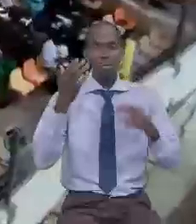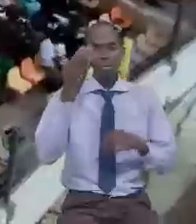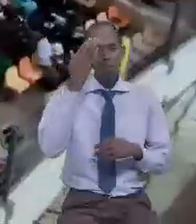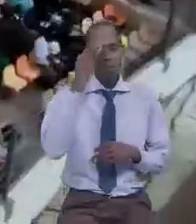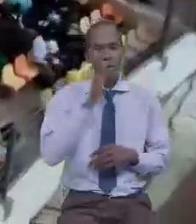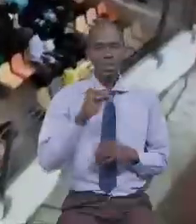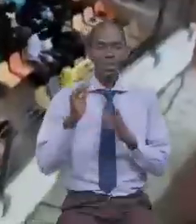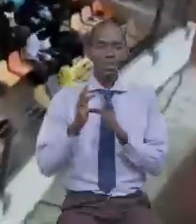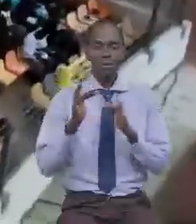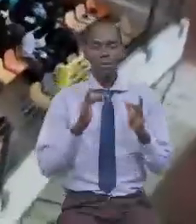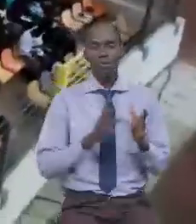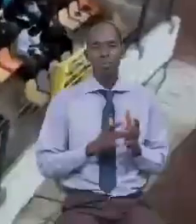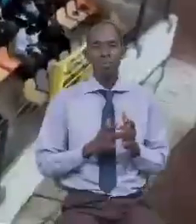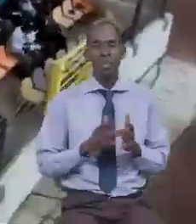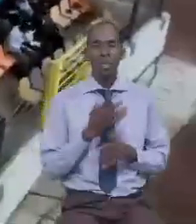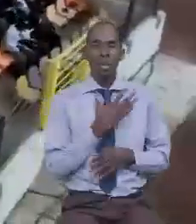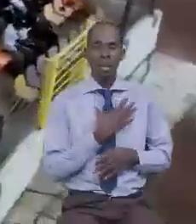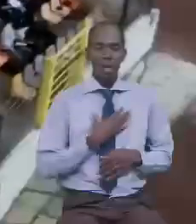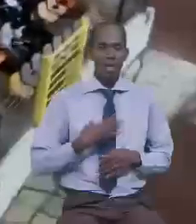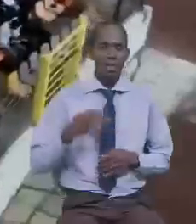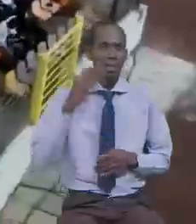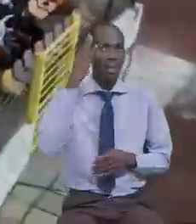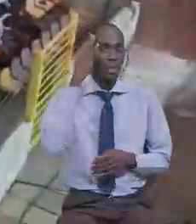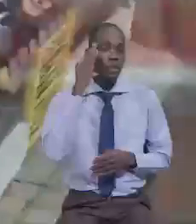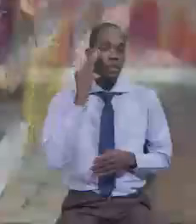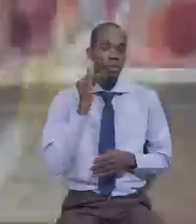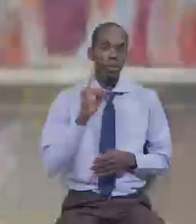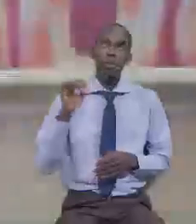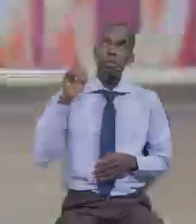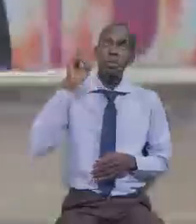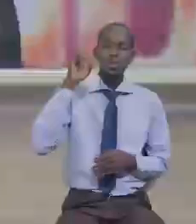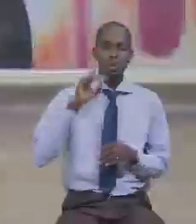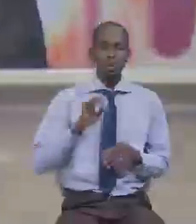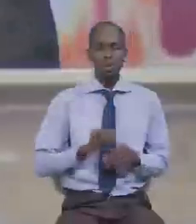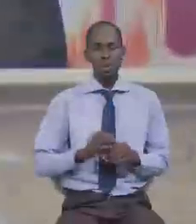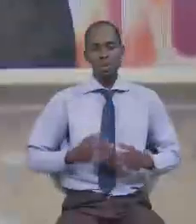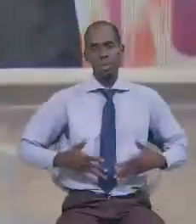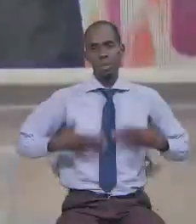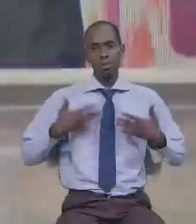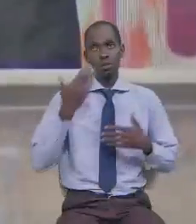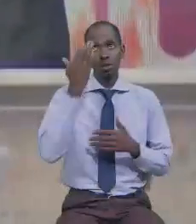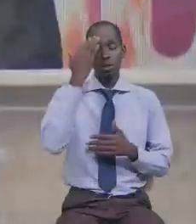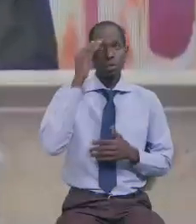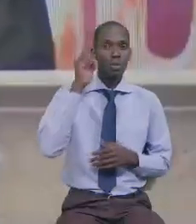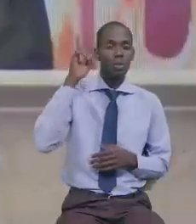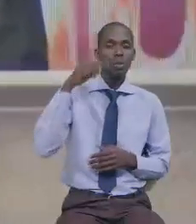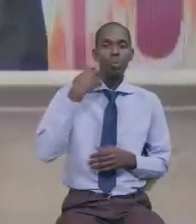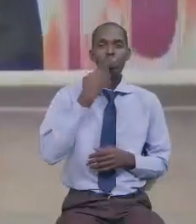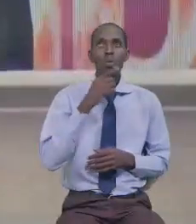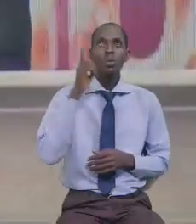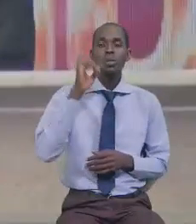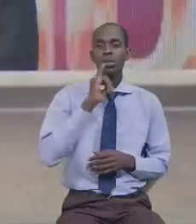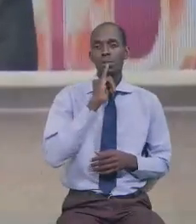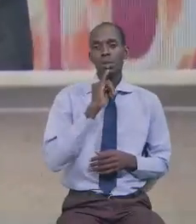Jesus and experiencing him in life, knowing him, who he is, knowing